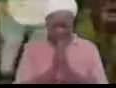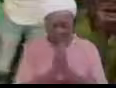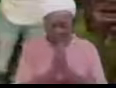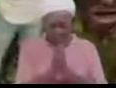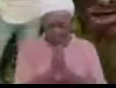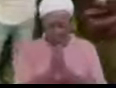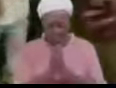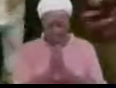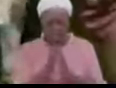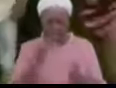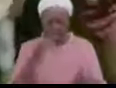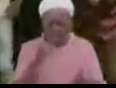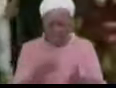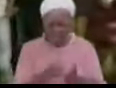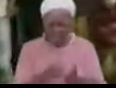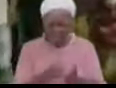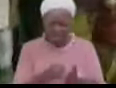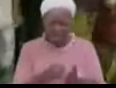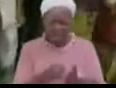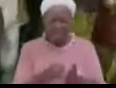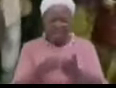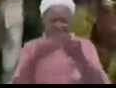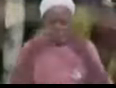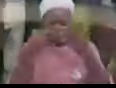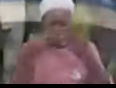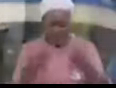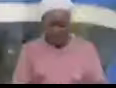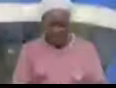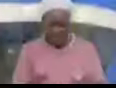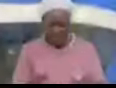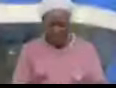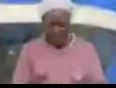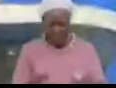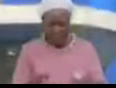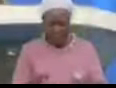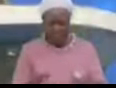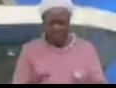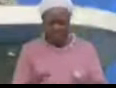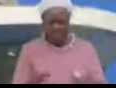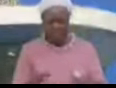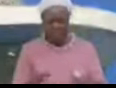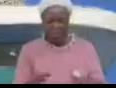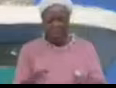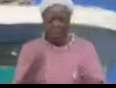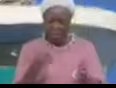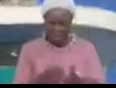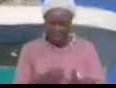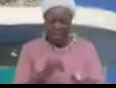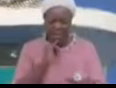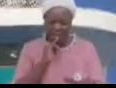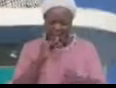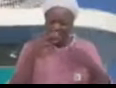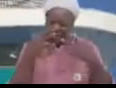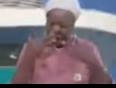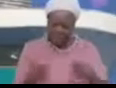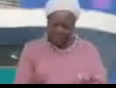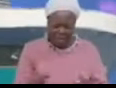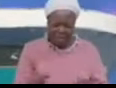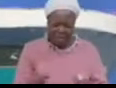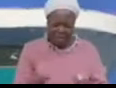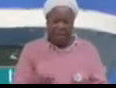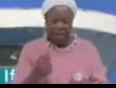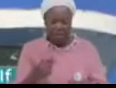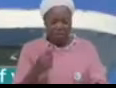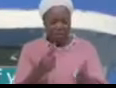It has happened. Check up yourself now. You see the miracle working power